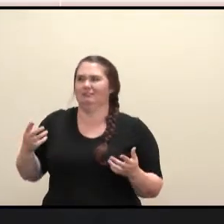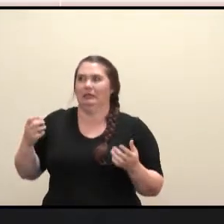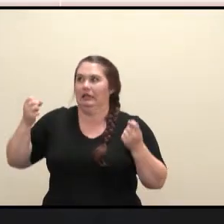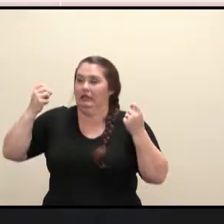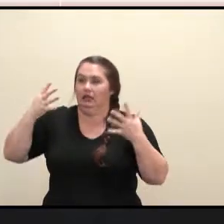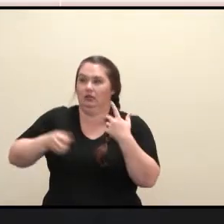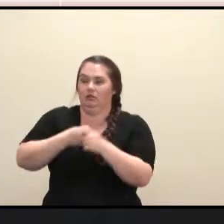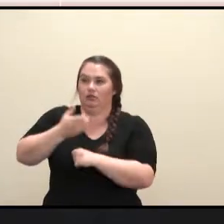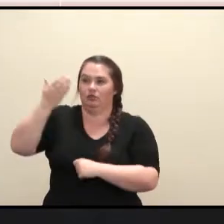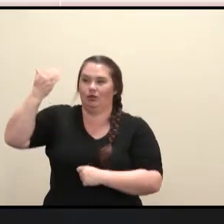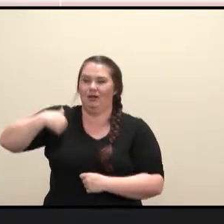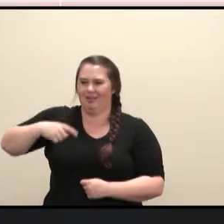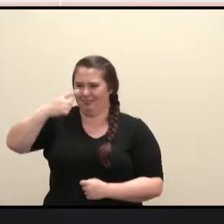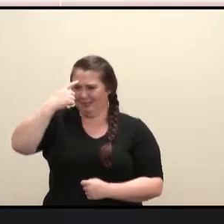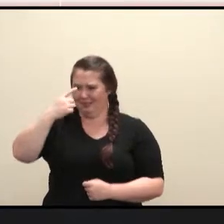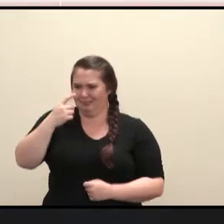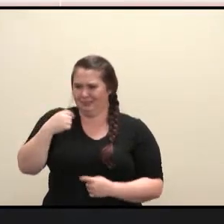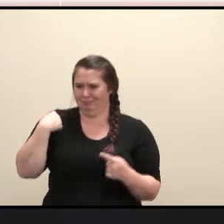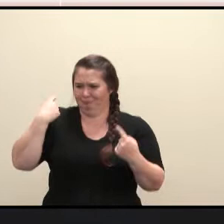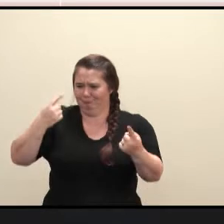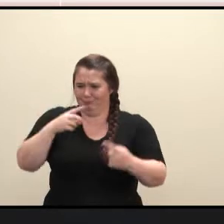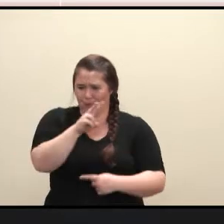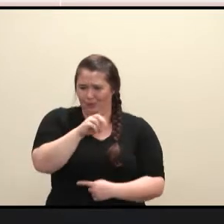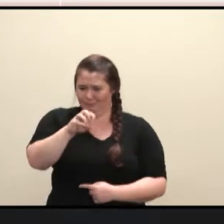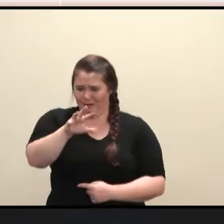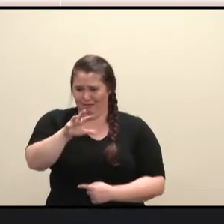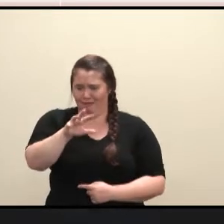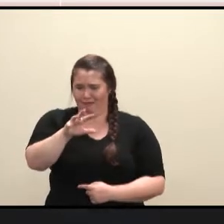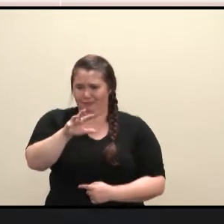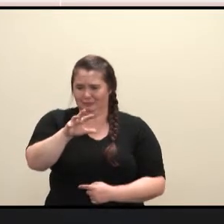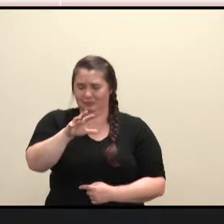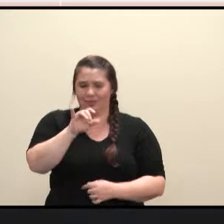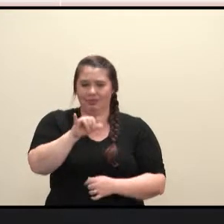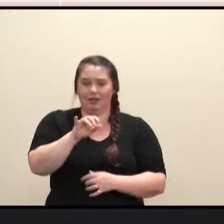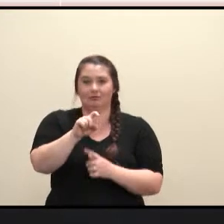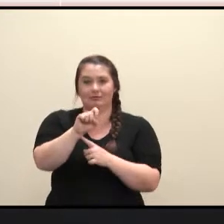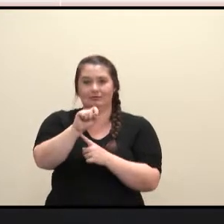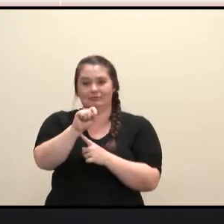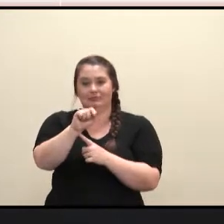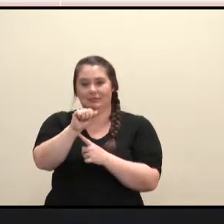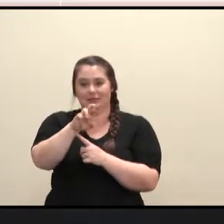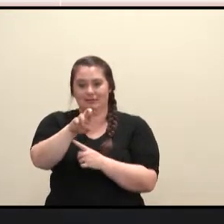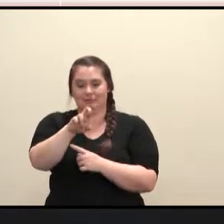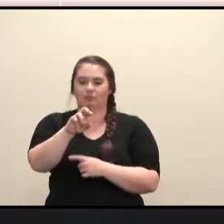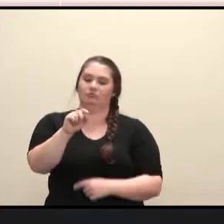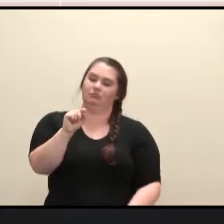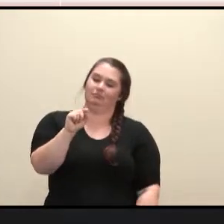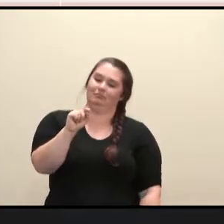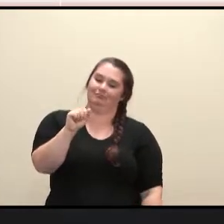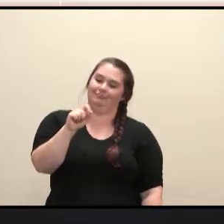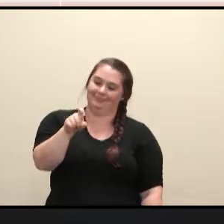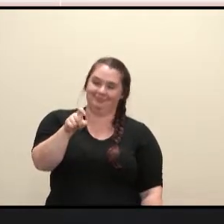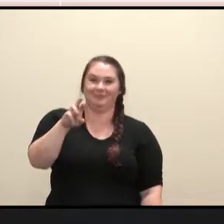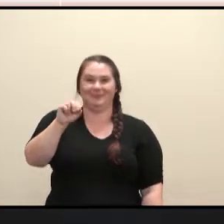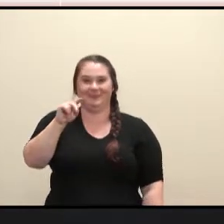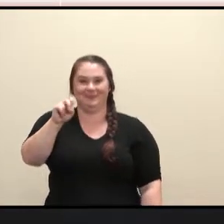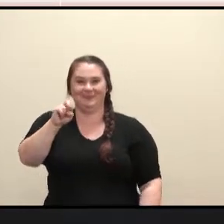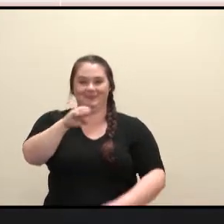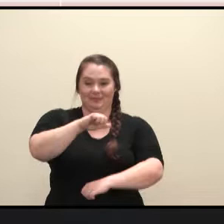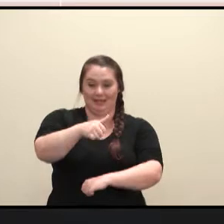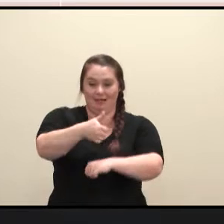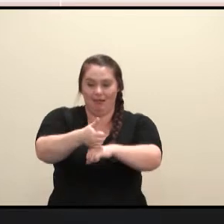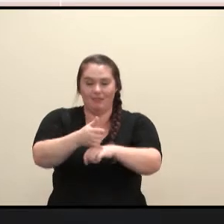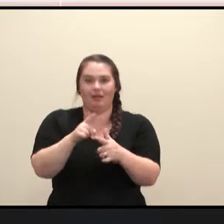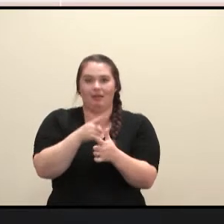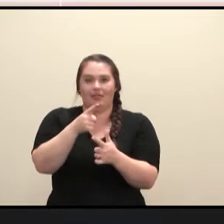since 2005, since we really could set a tax rate, any rate we wanted, up to $1.50, I